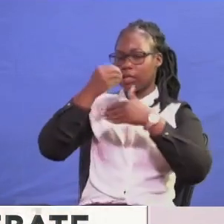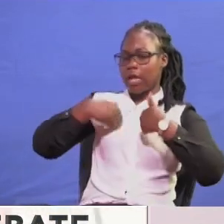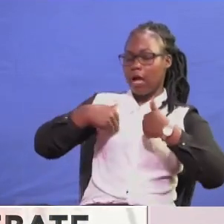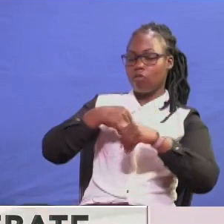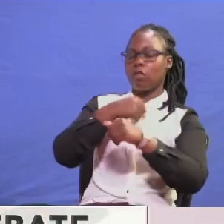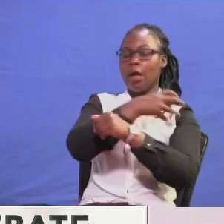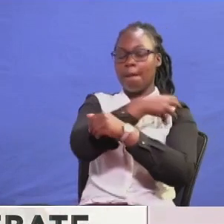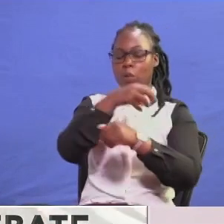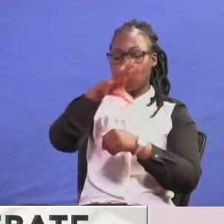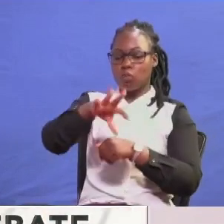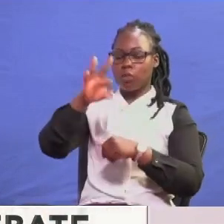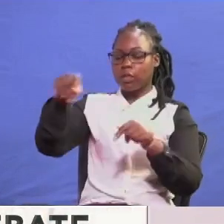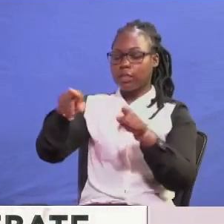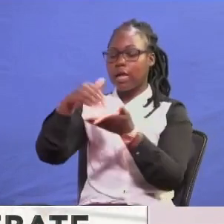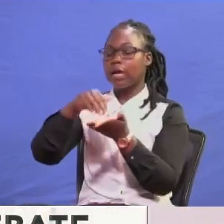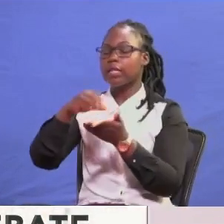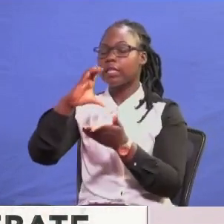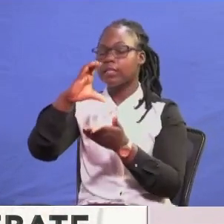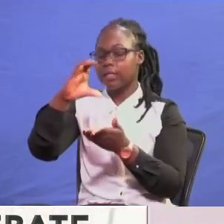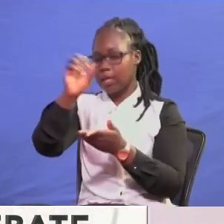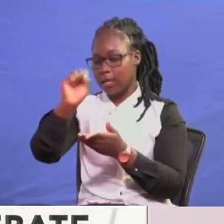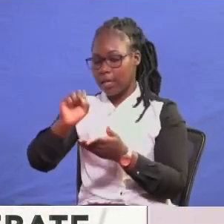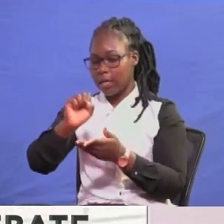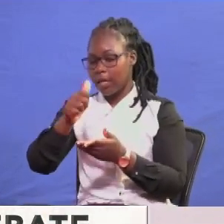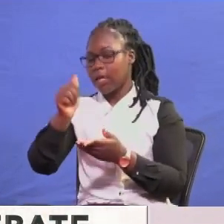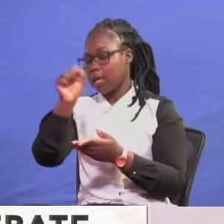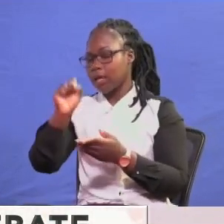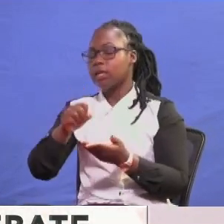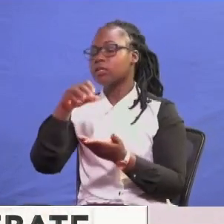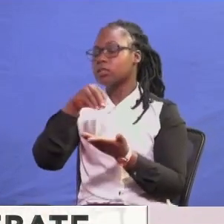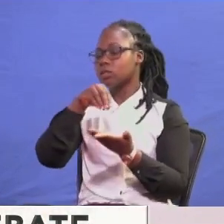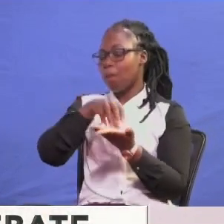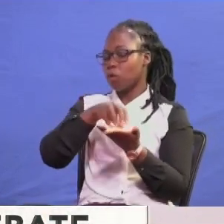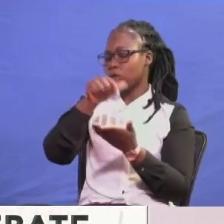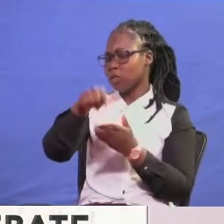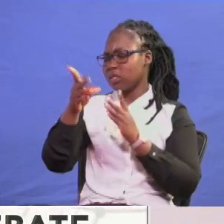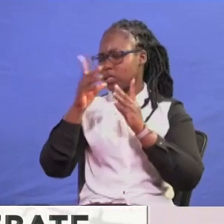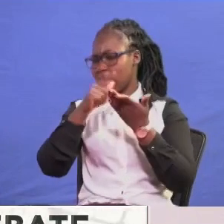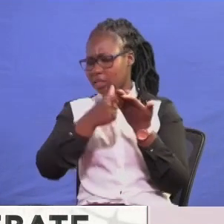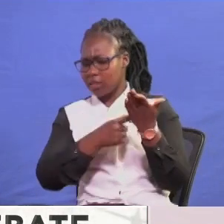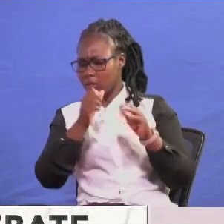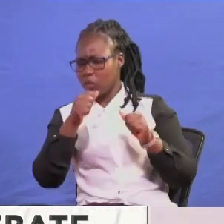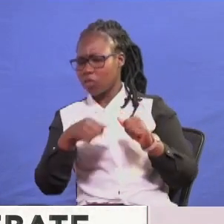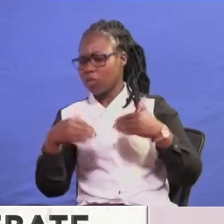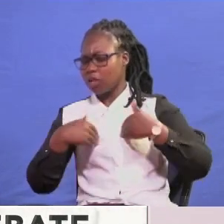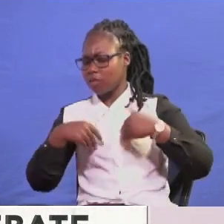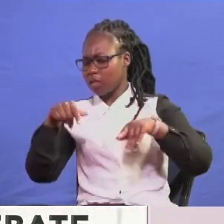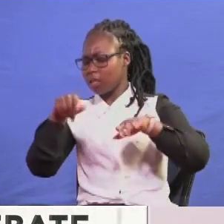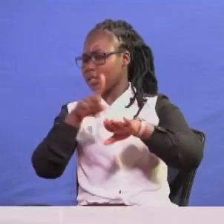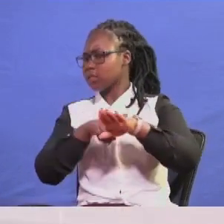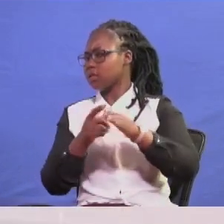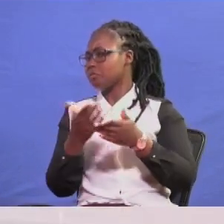this CAS position. So is this even a discussion that we should be having at this particular time,